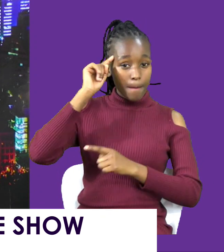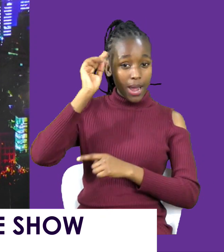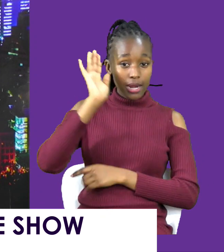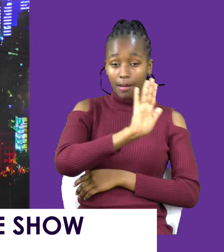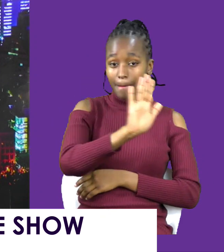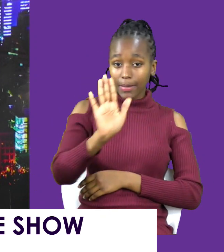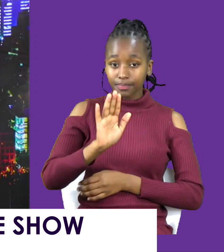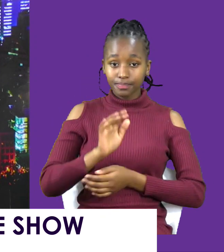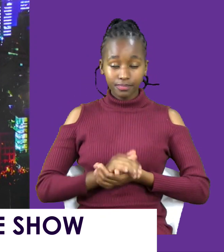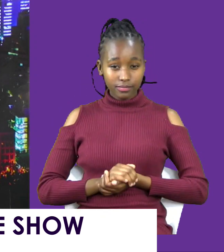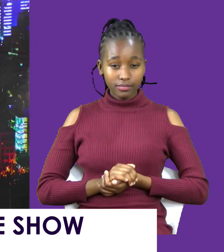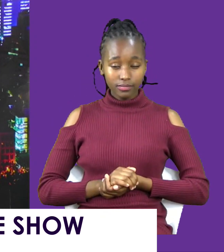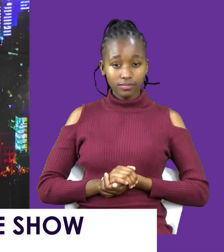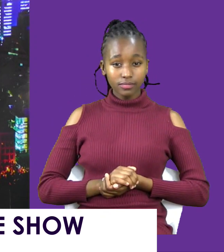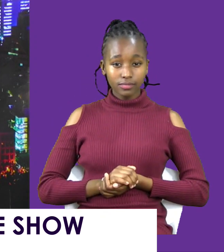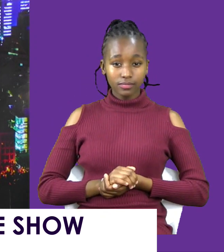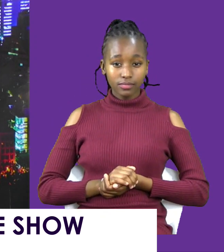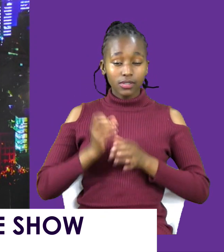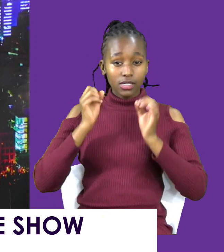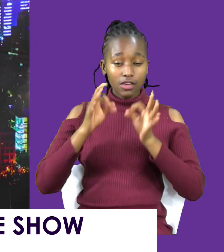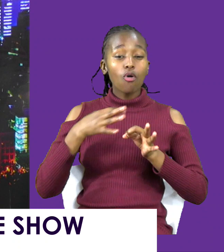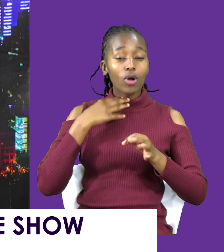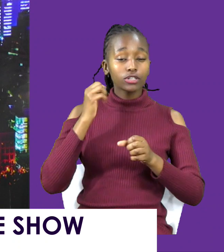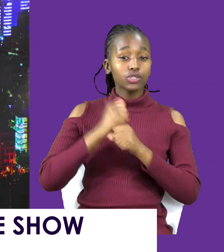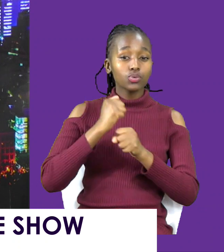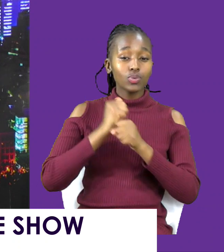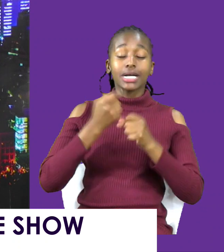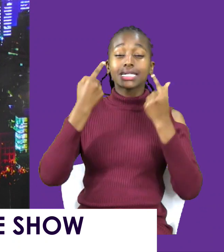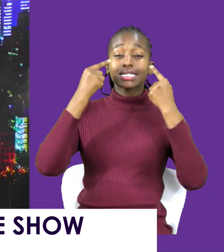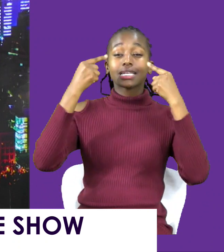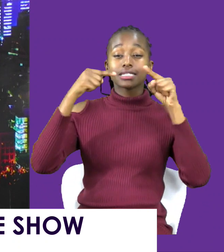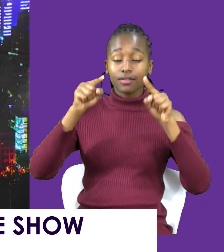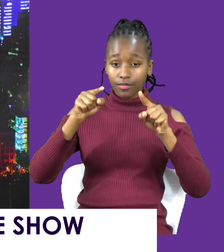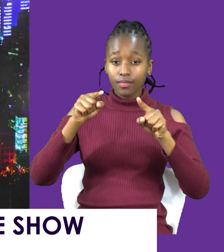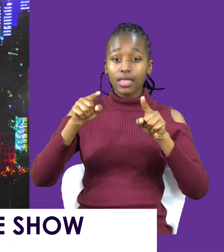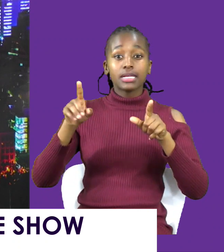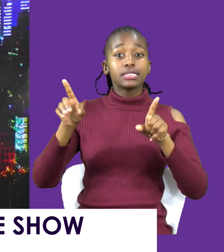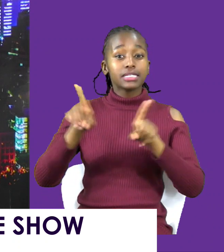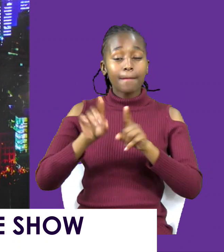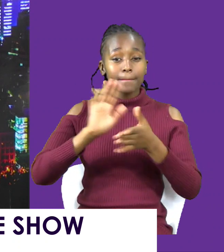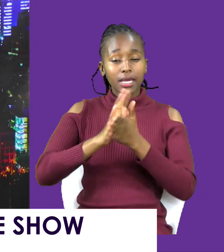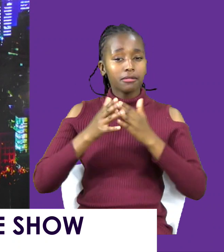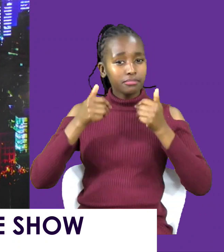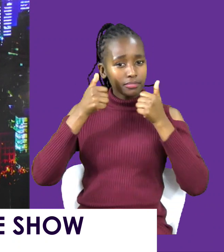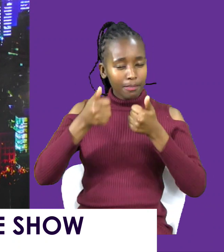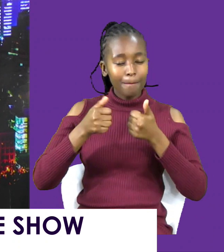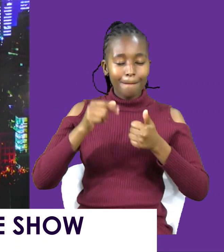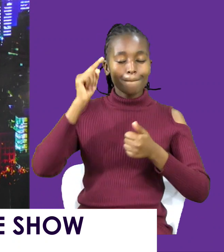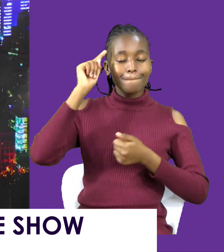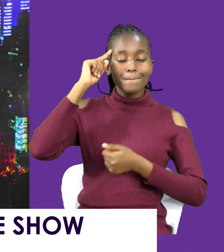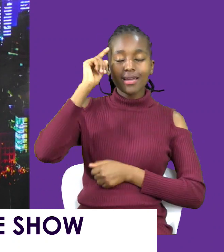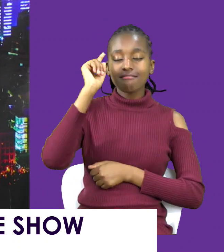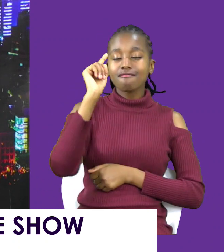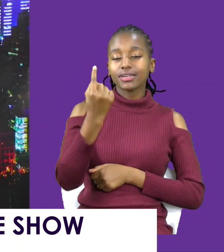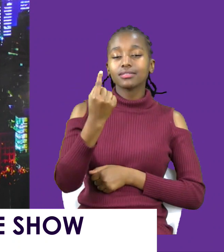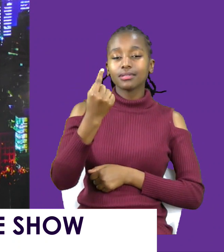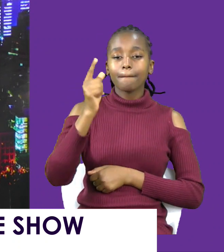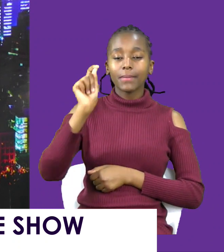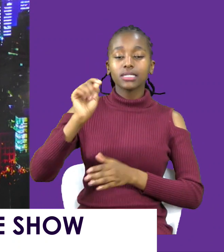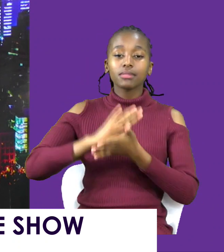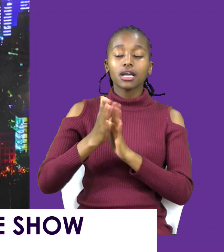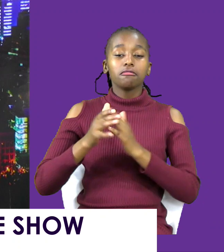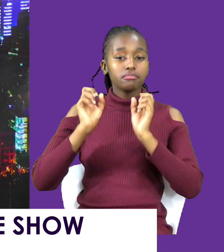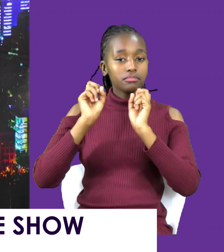mind. For you to operate successfully, for you to prosper, it begins in the mind. Facts, you know, in